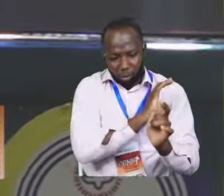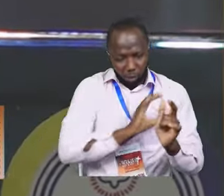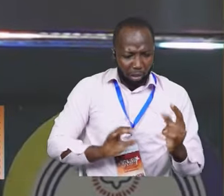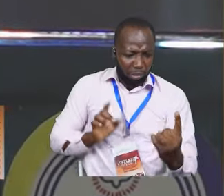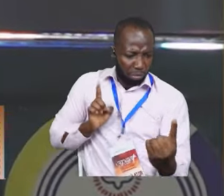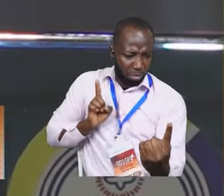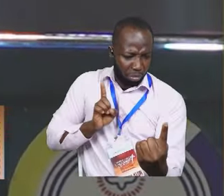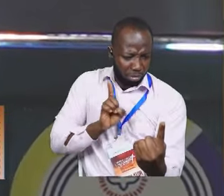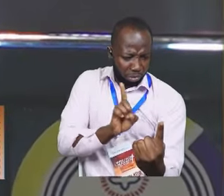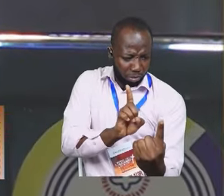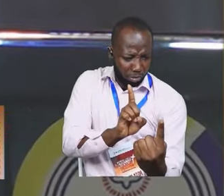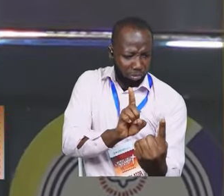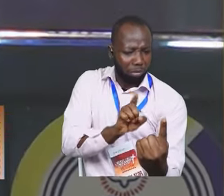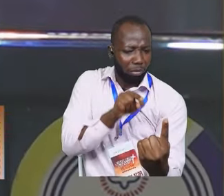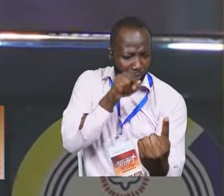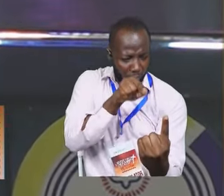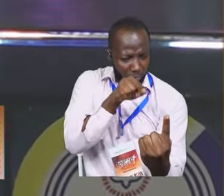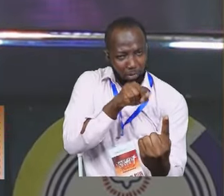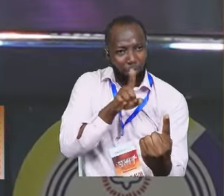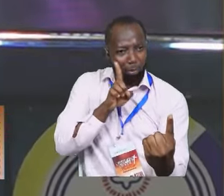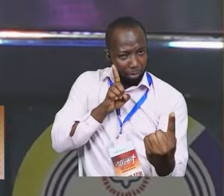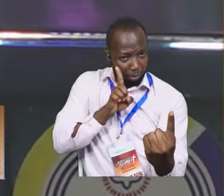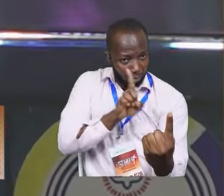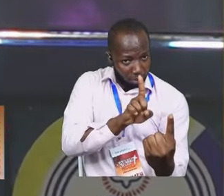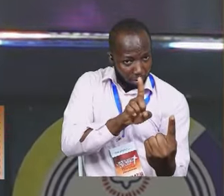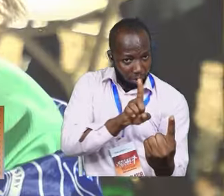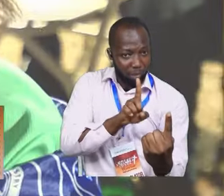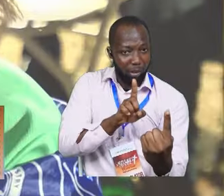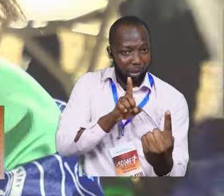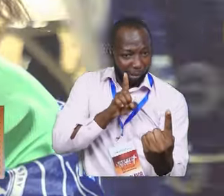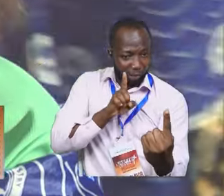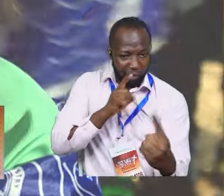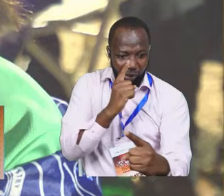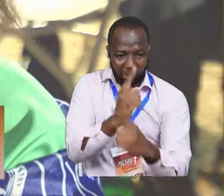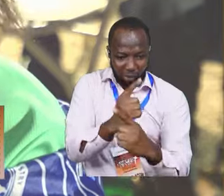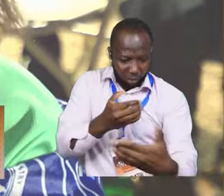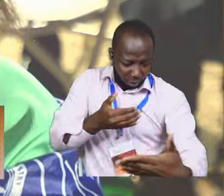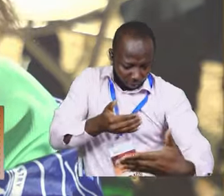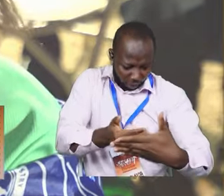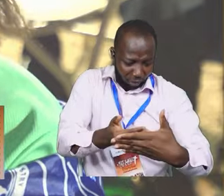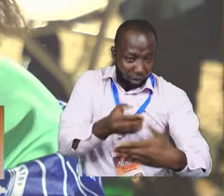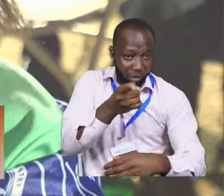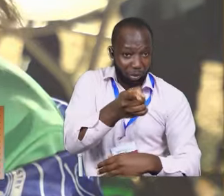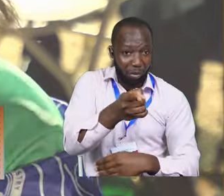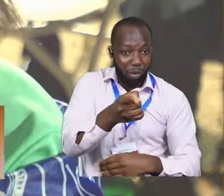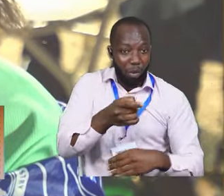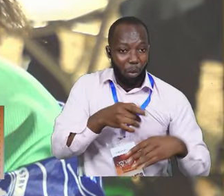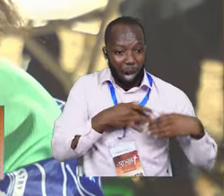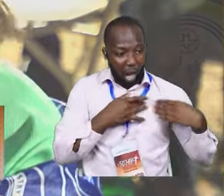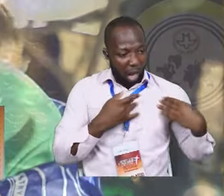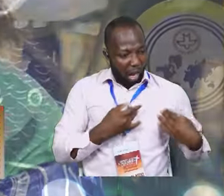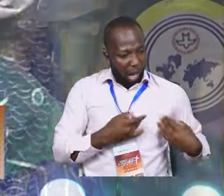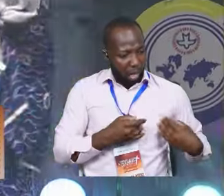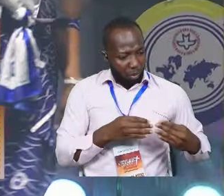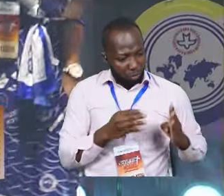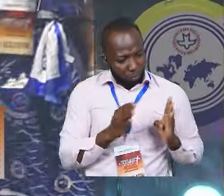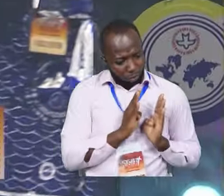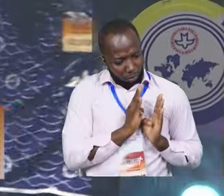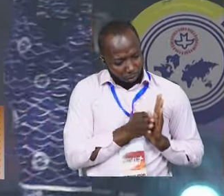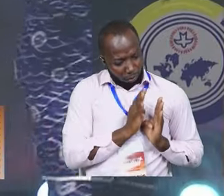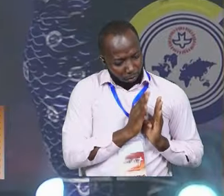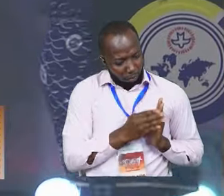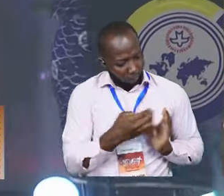Jesus is close to you. He's just by you. He's standing at the